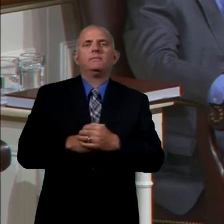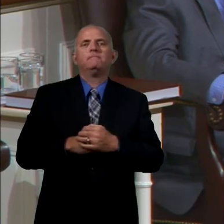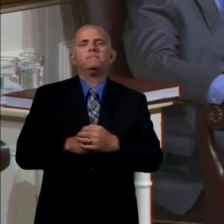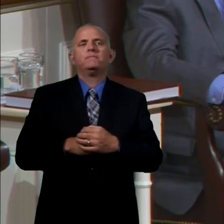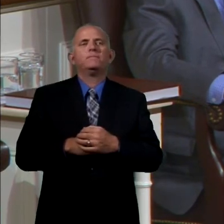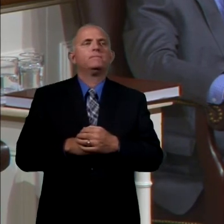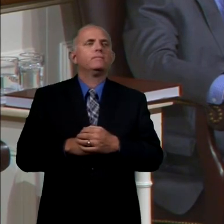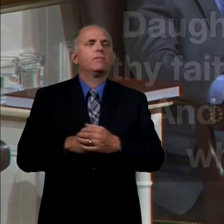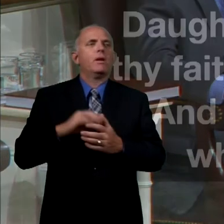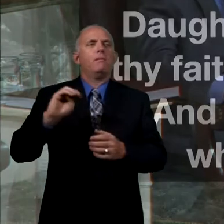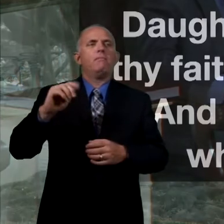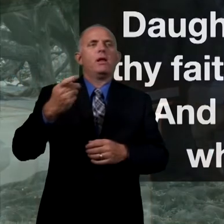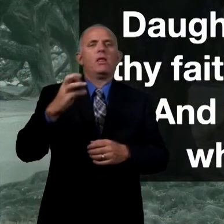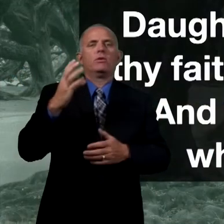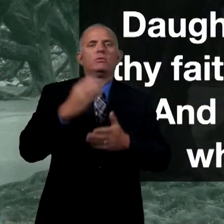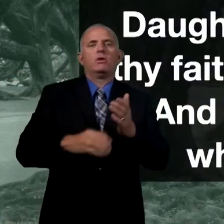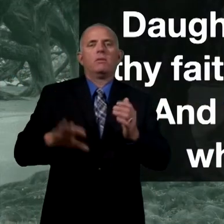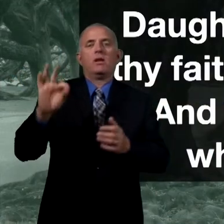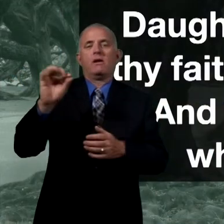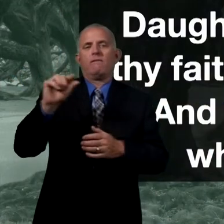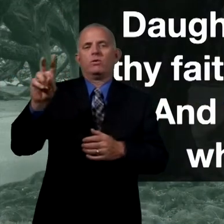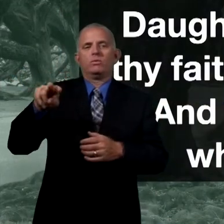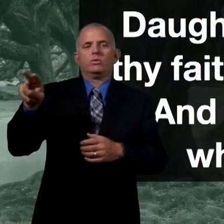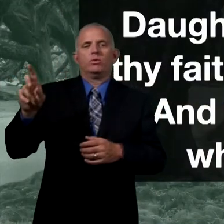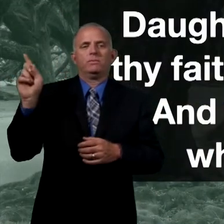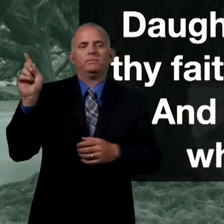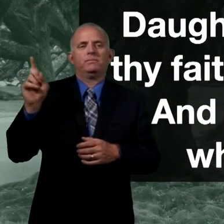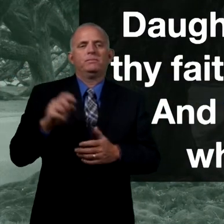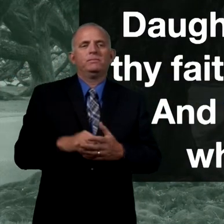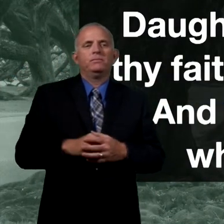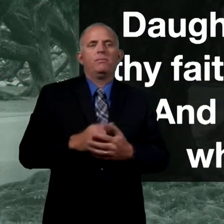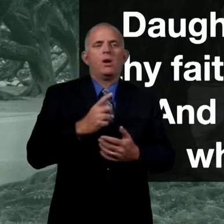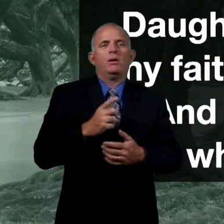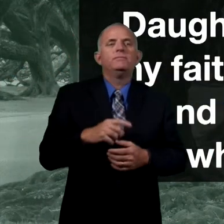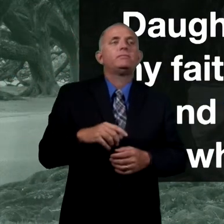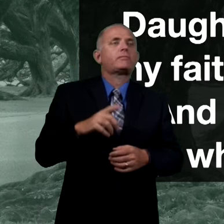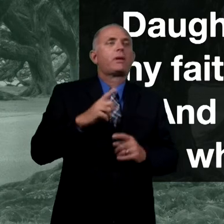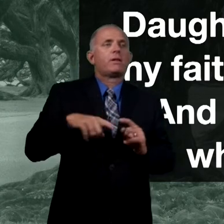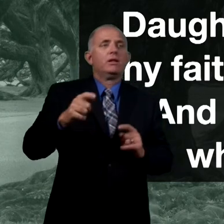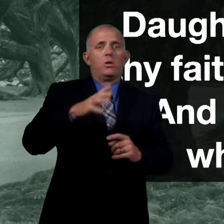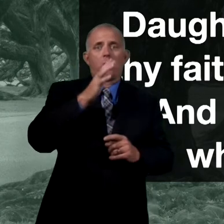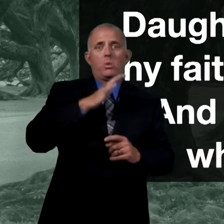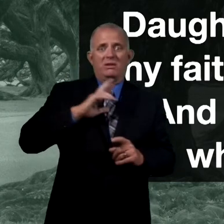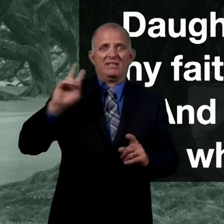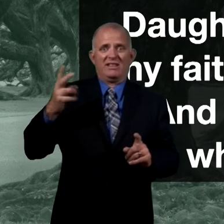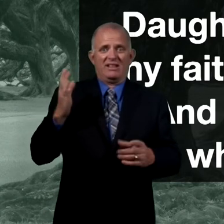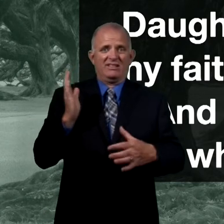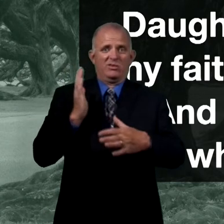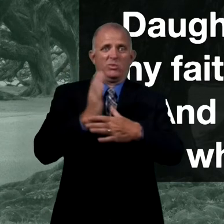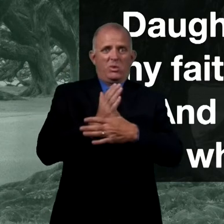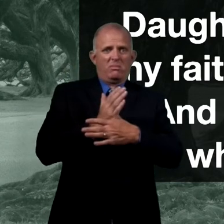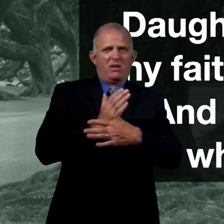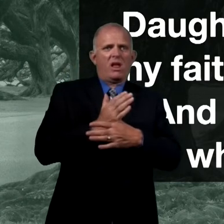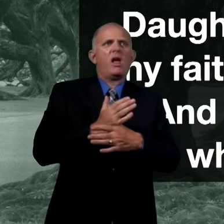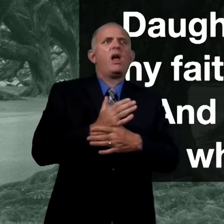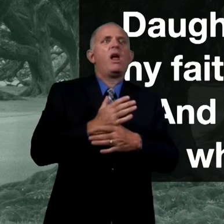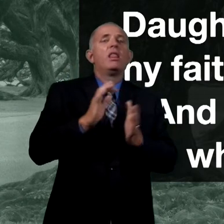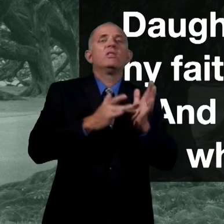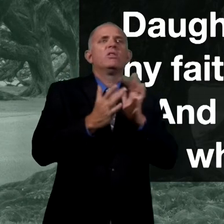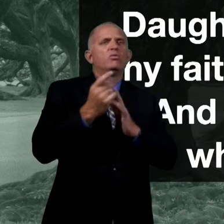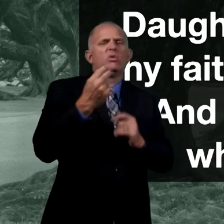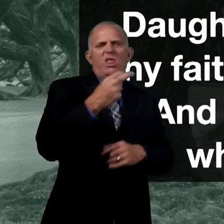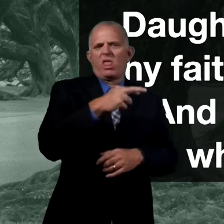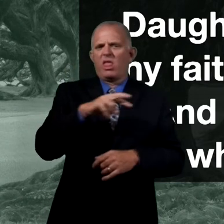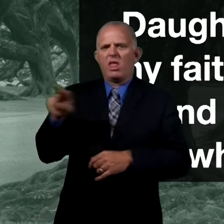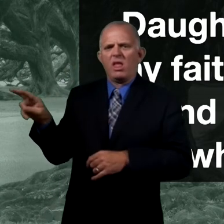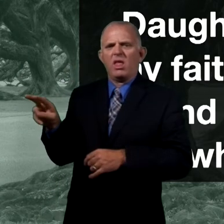Matthew 9:22. Here's how Jesus handled the second interruption to his day. Jesus turned him about. When he saw her, he said,